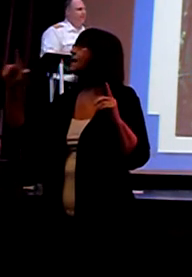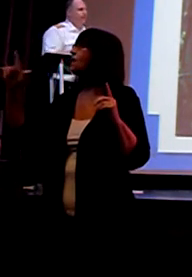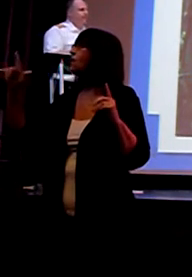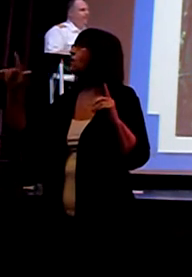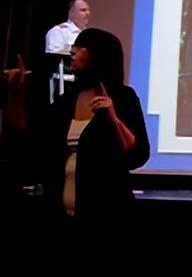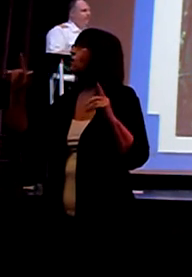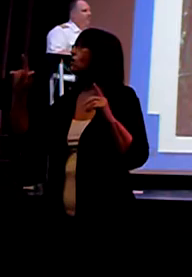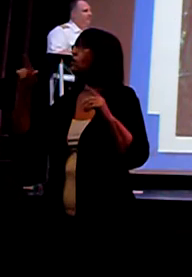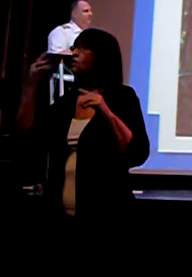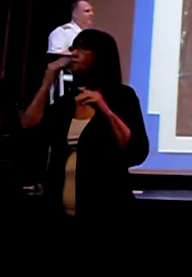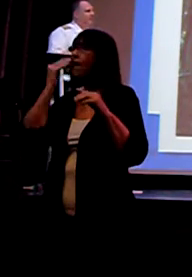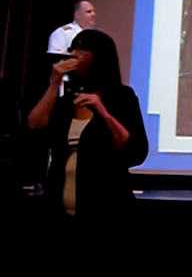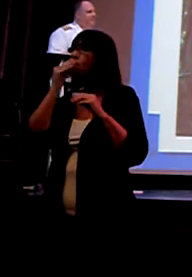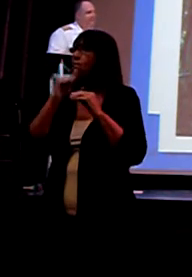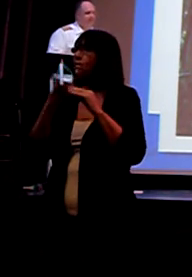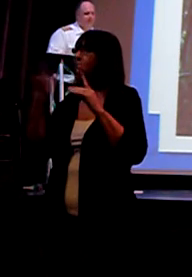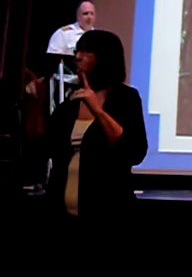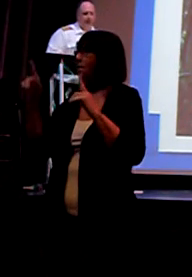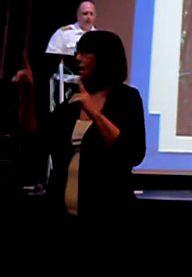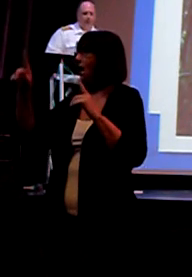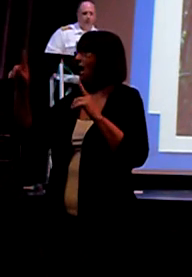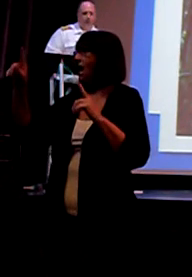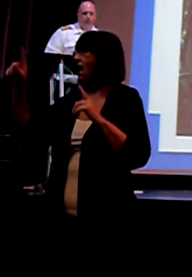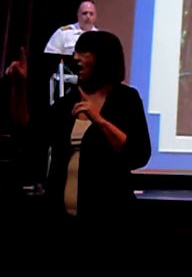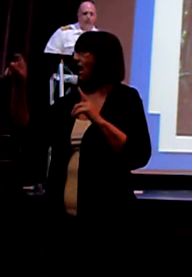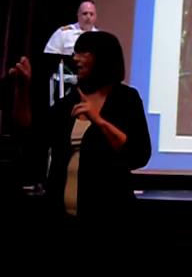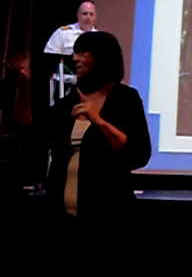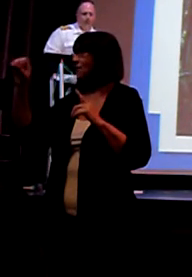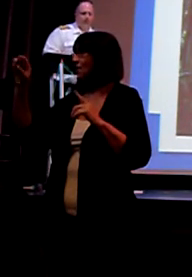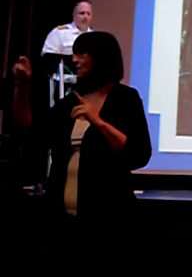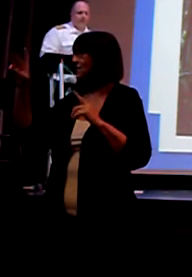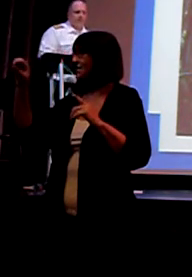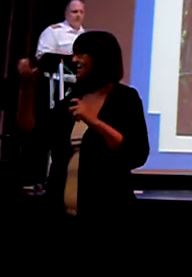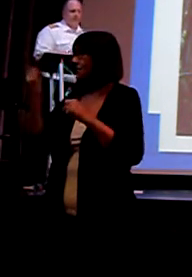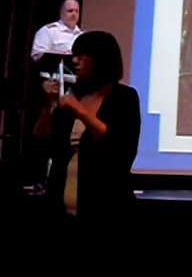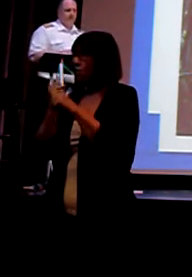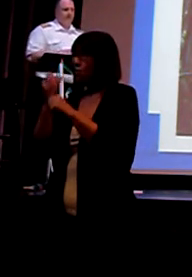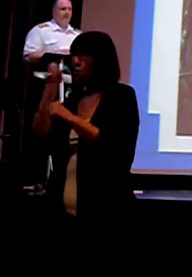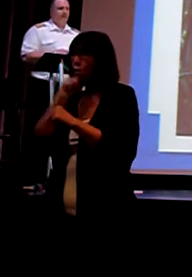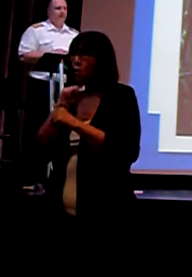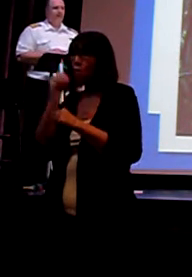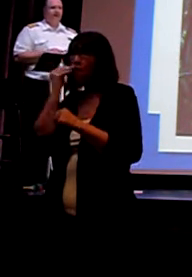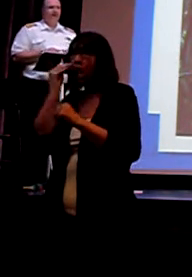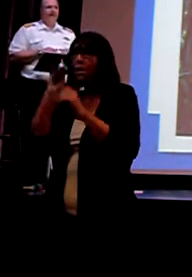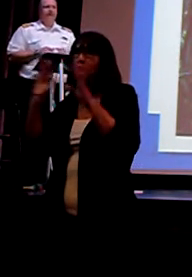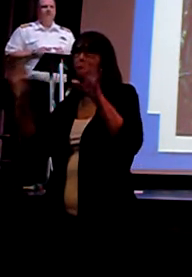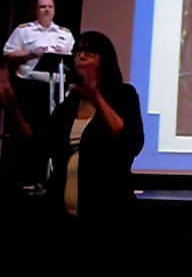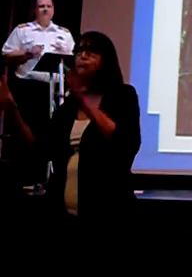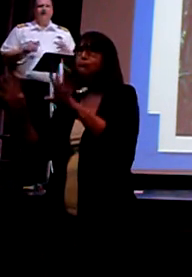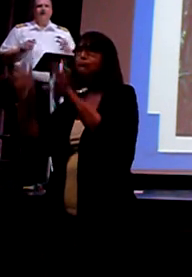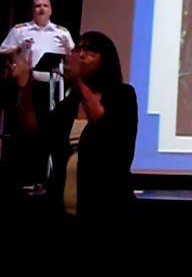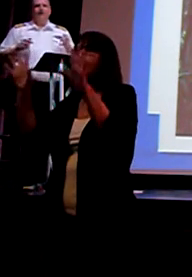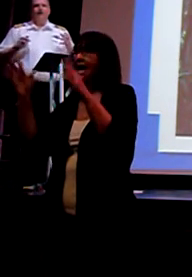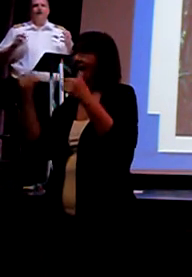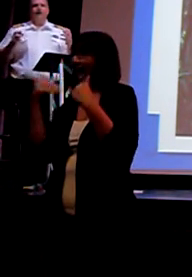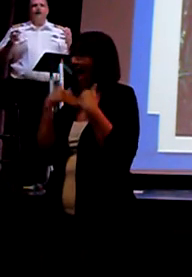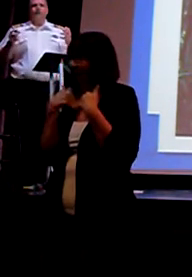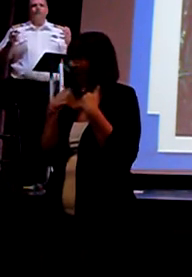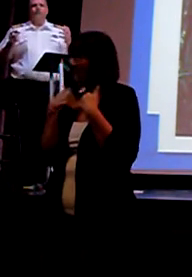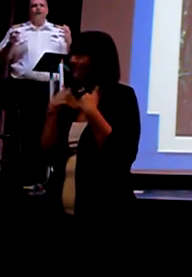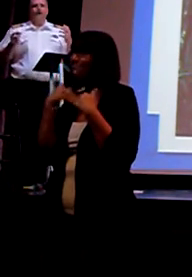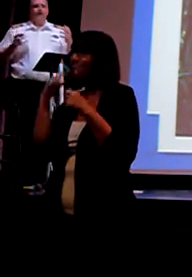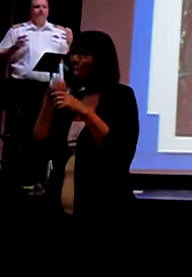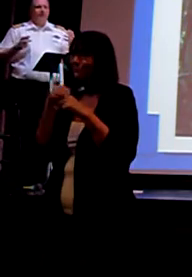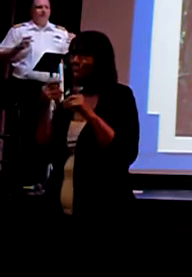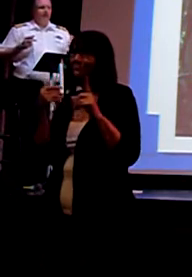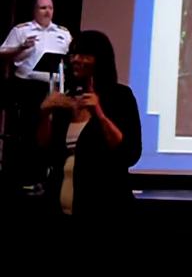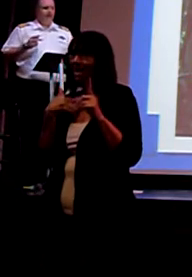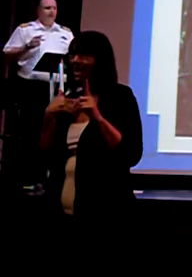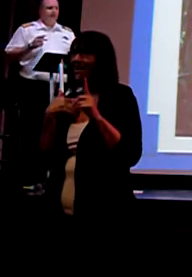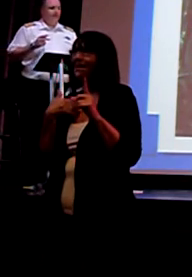about 150-160 years old, which is containing